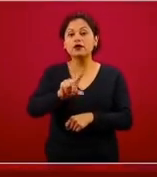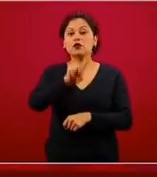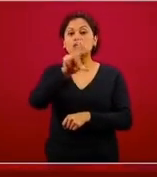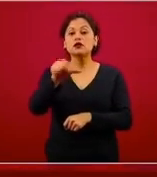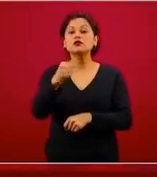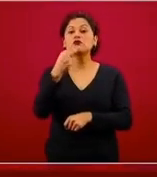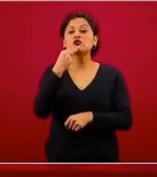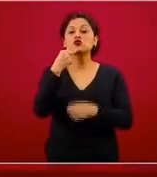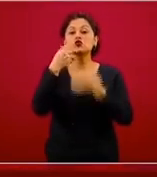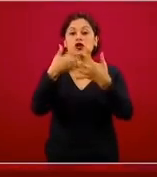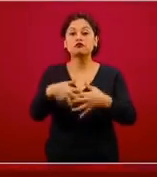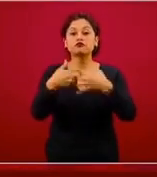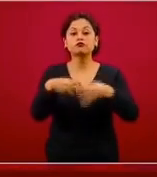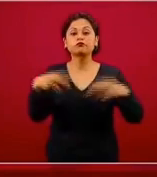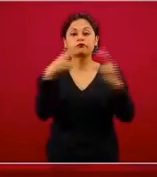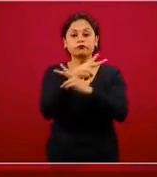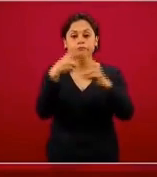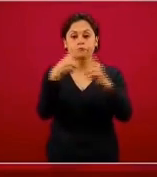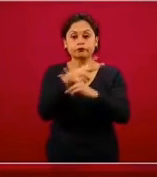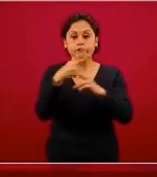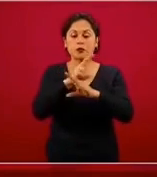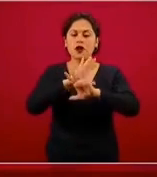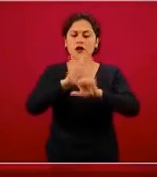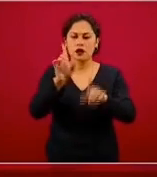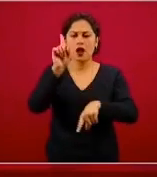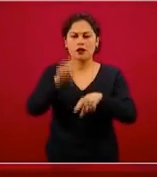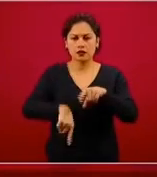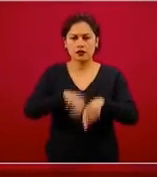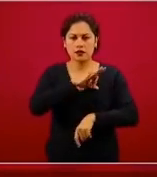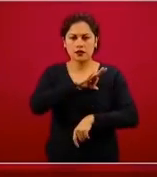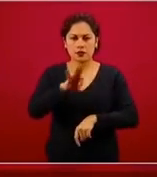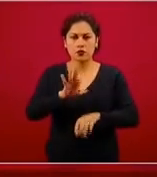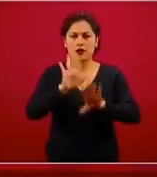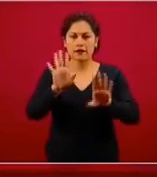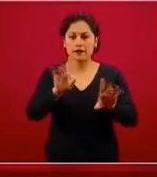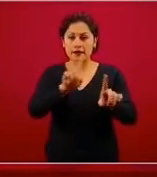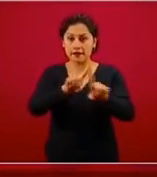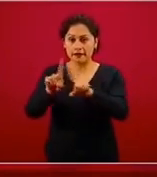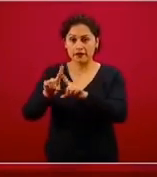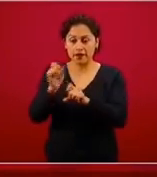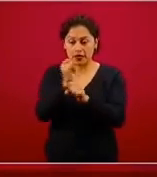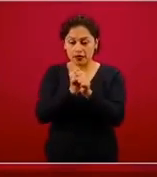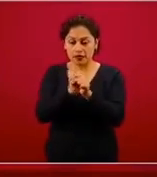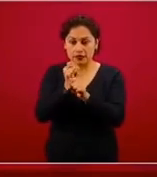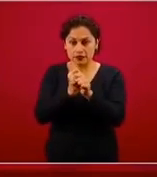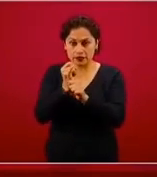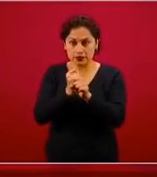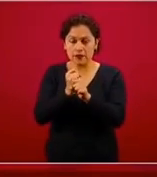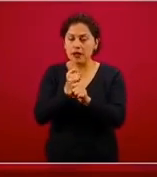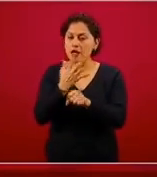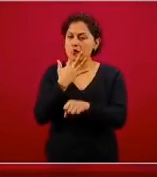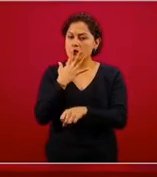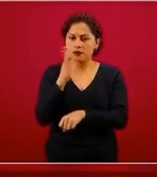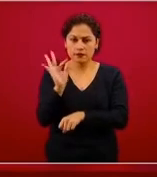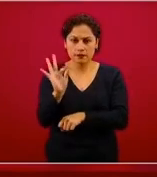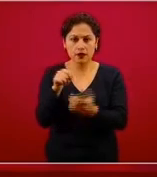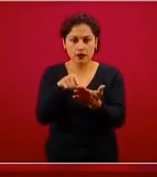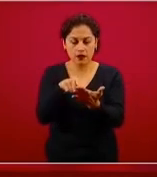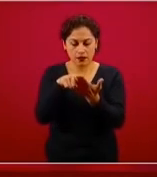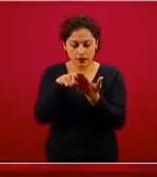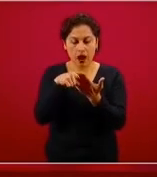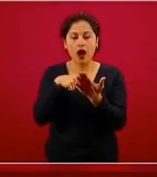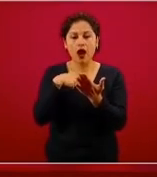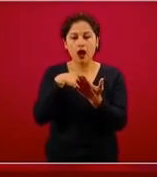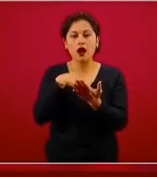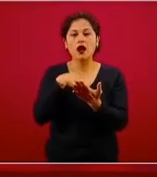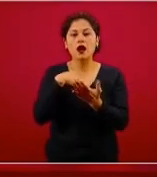la use it inflamación y tenemos after exámenes that de we laboratorio muy have sencillos que evidence, and nos we have orientan, very no son simple nada diagnósticos, laboratory nos orientan exams. They're not y entonces cuando se